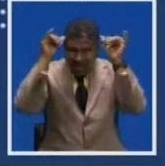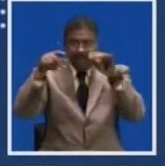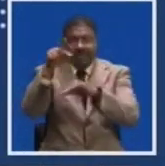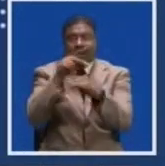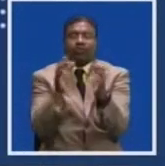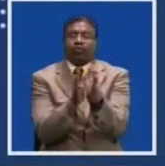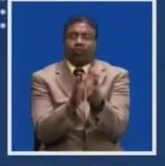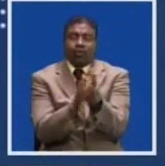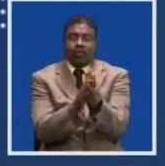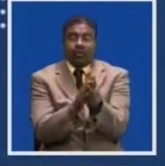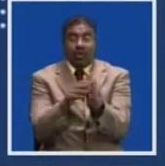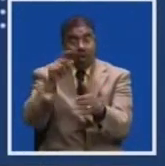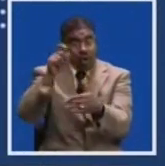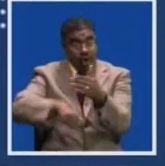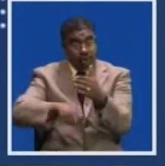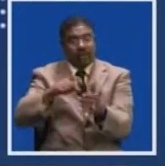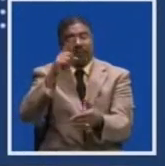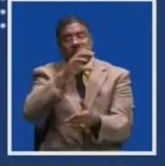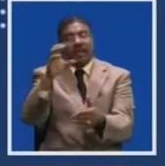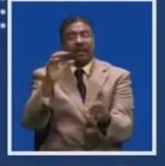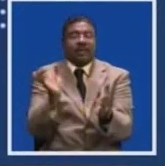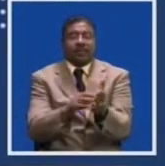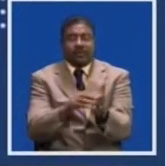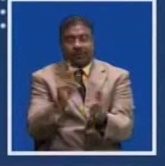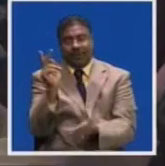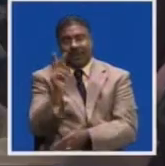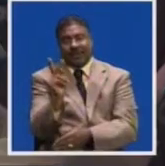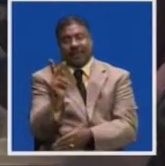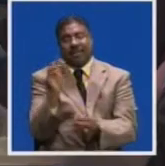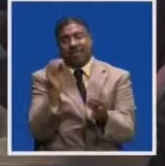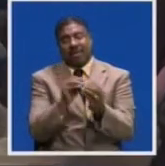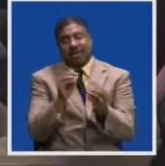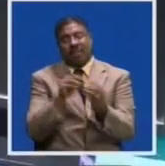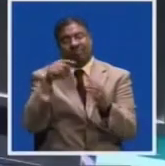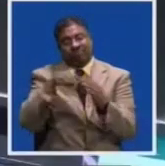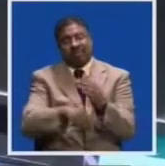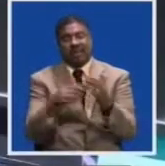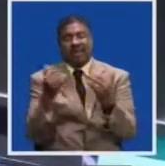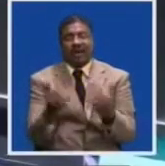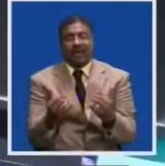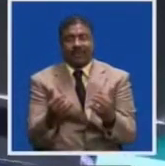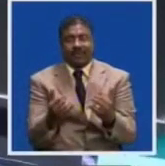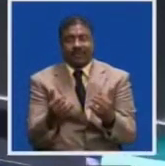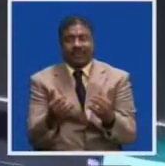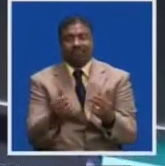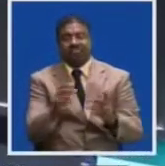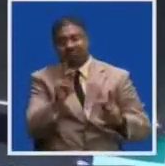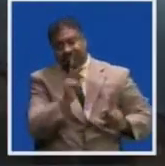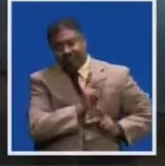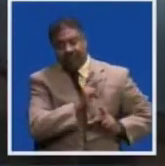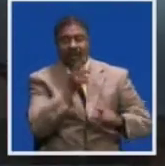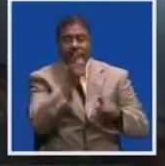at 100,000 kwacha. Details in this report. It is a good gesture coming from the corporate